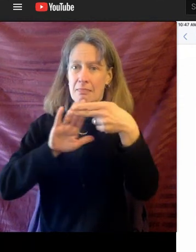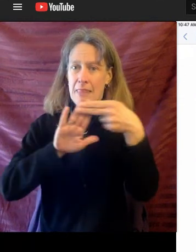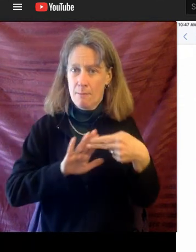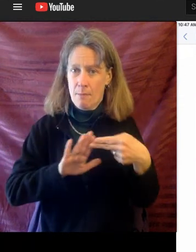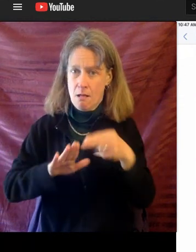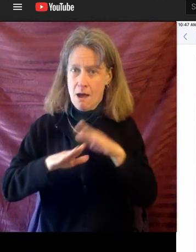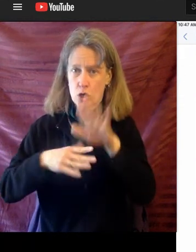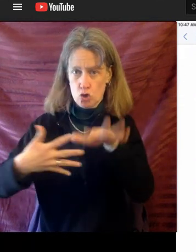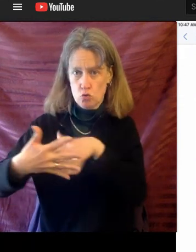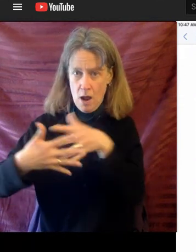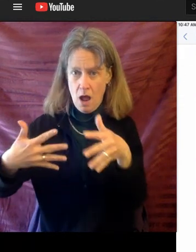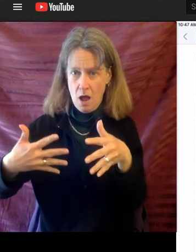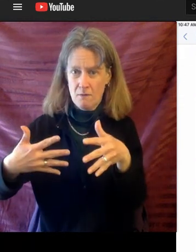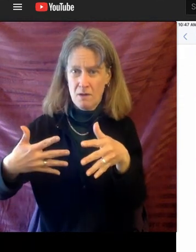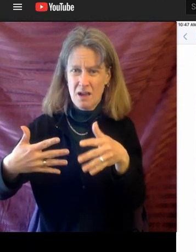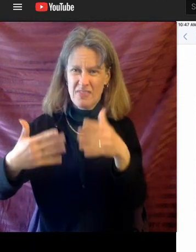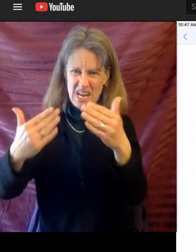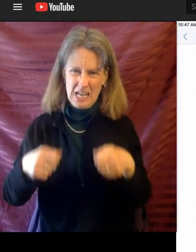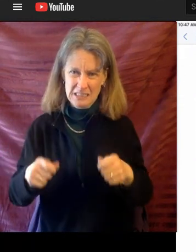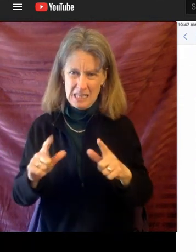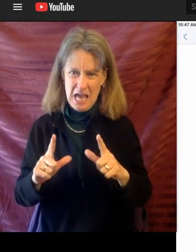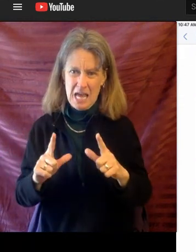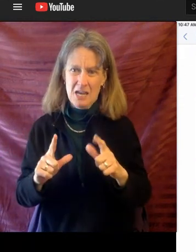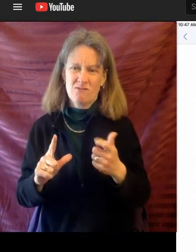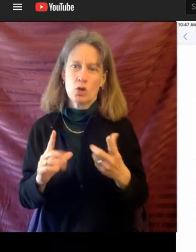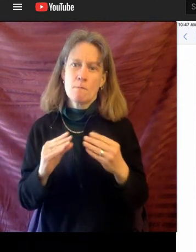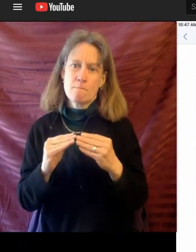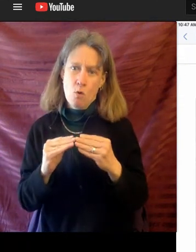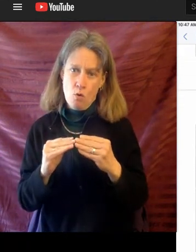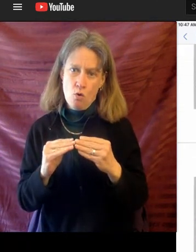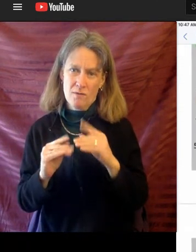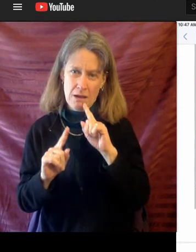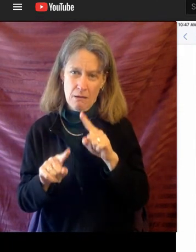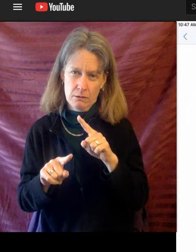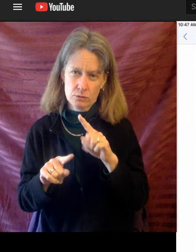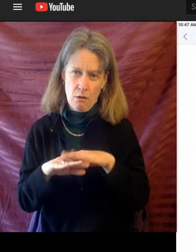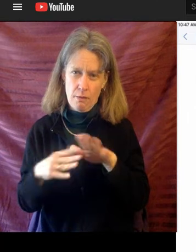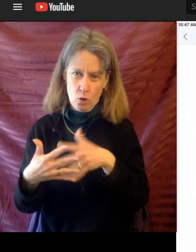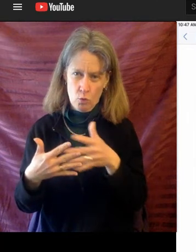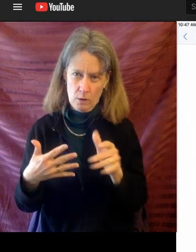And then there's a few more that you're going to answer on your graph as well.